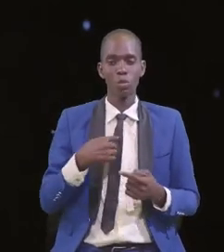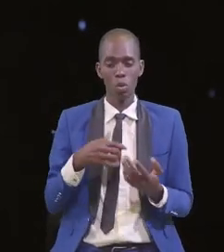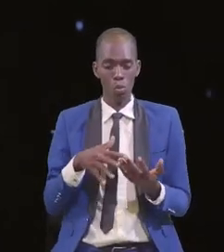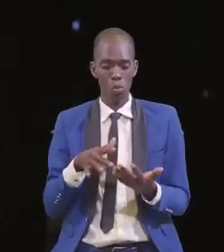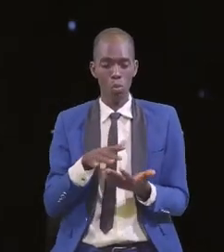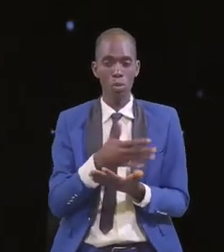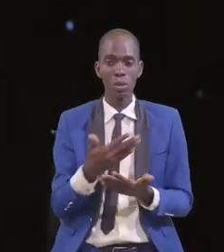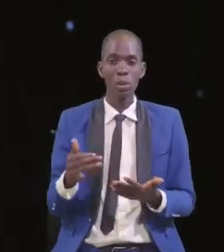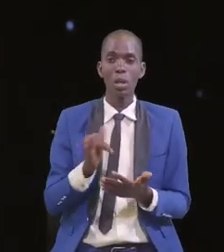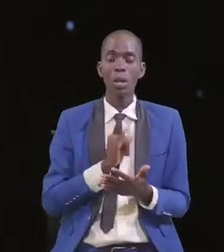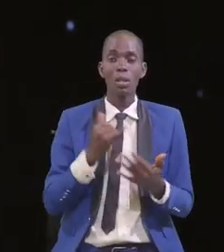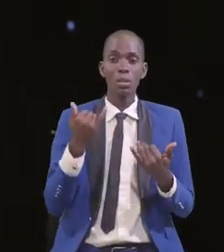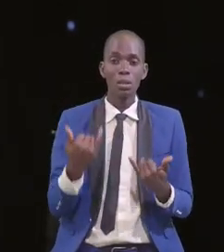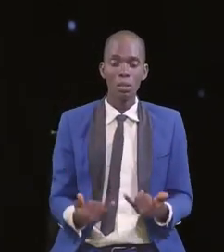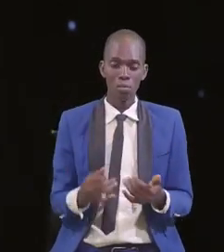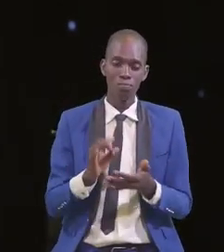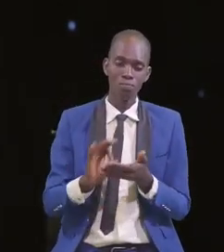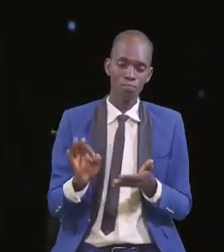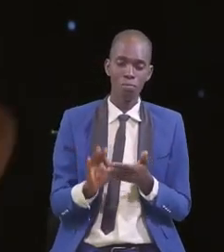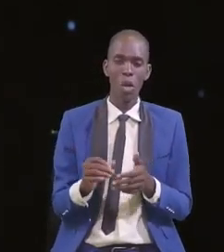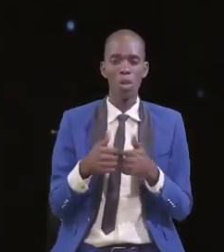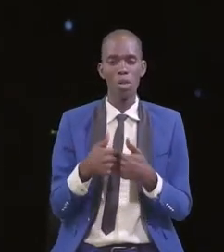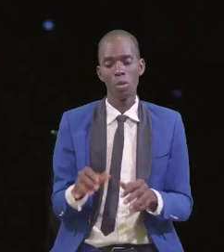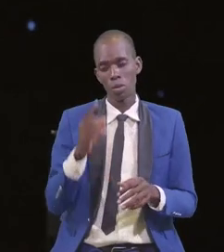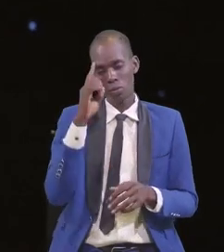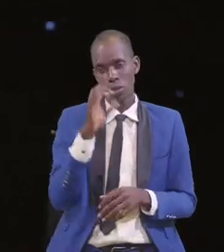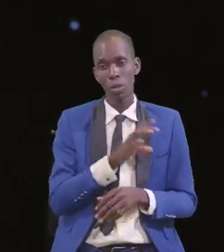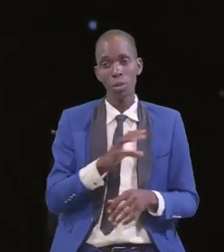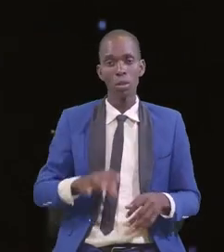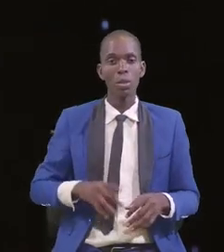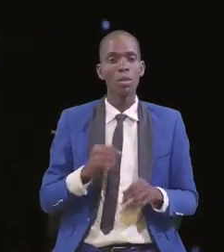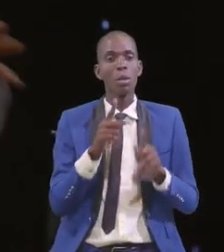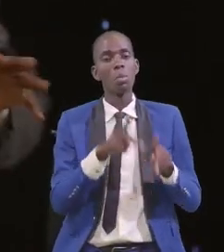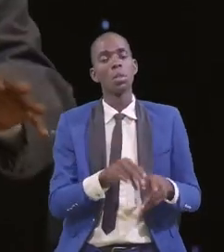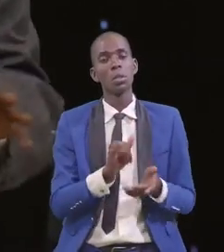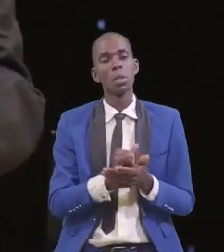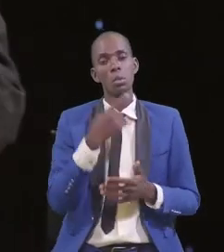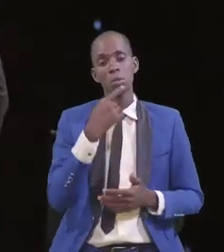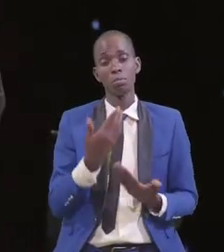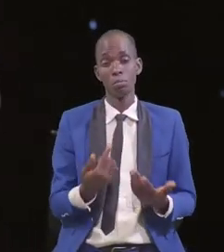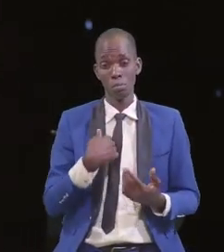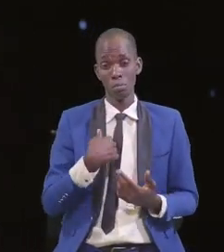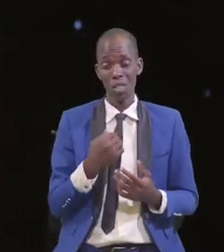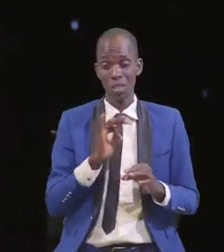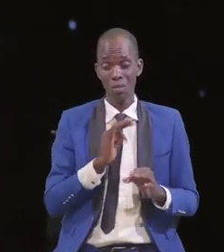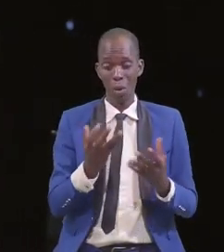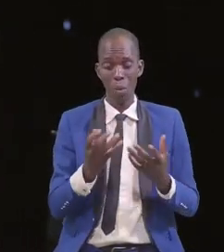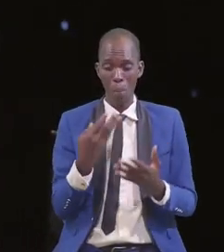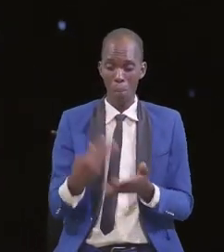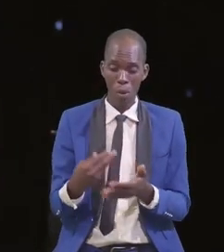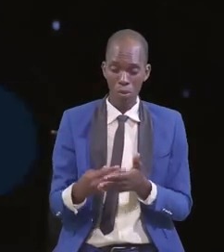I counted loss for Christ. The one that will say, if I want to get money from